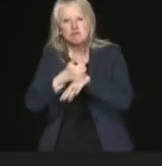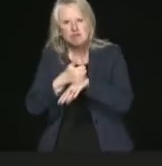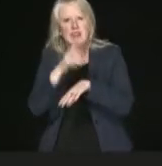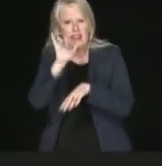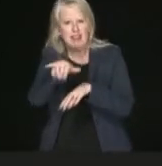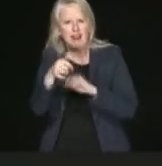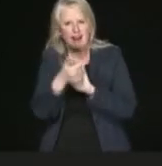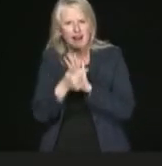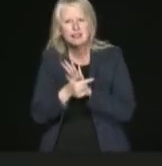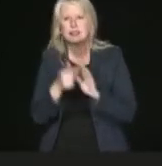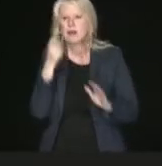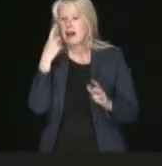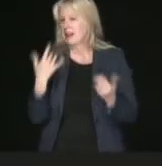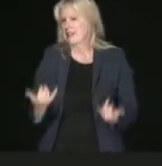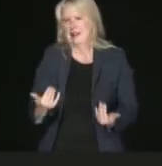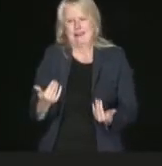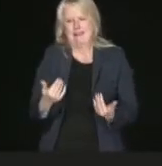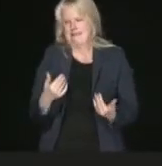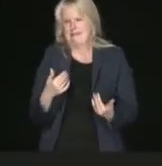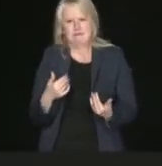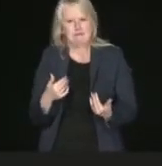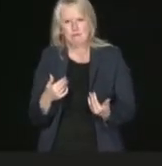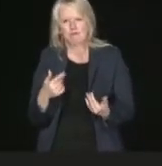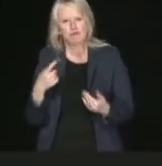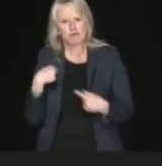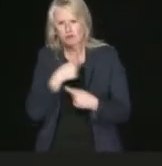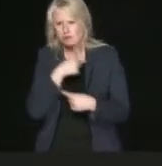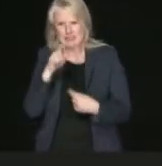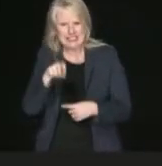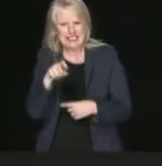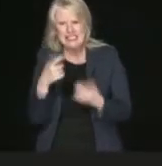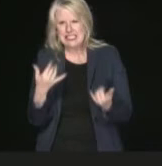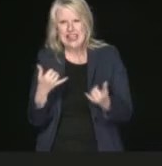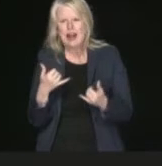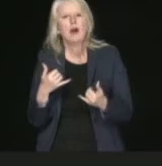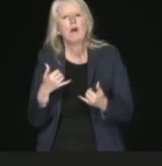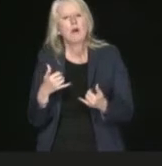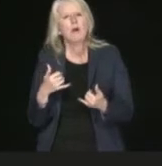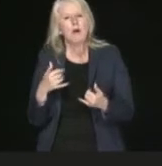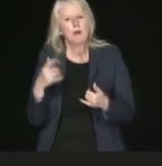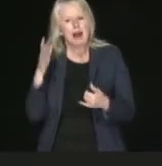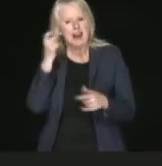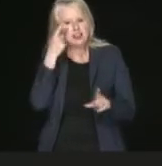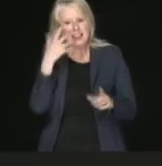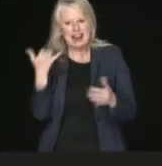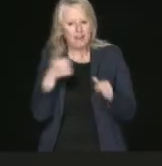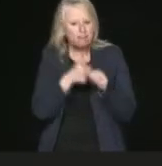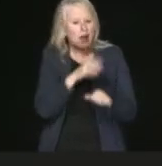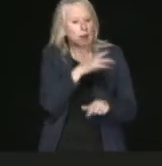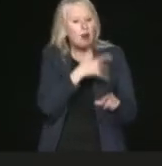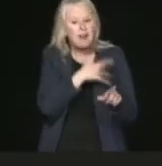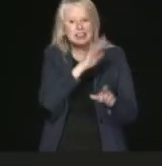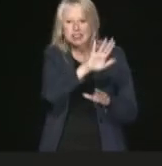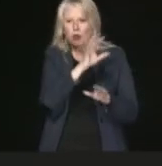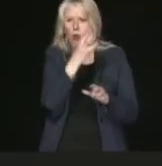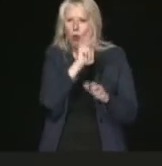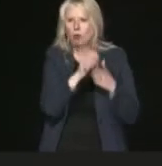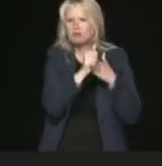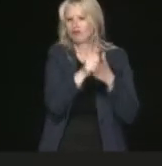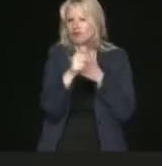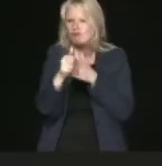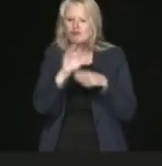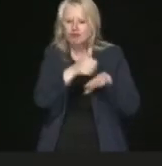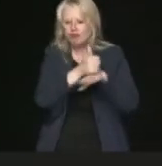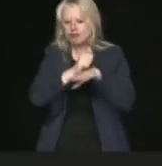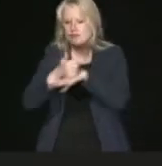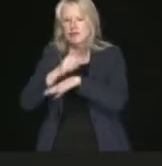necessary at this time. And for now, the provinces and territories can make their own decisions and introduce the measures that